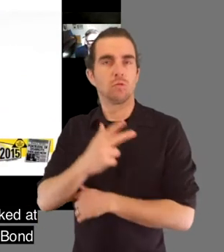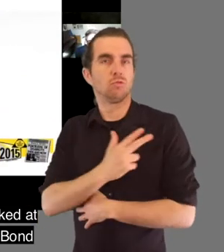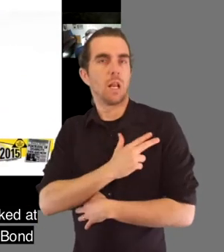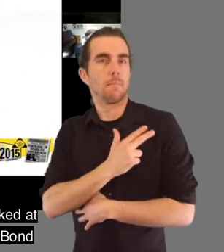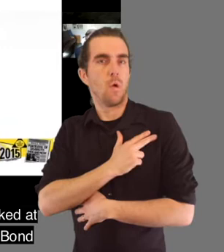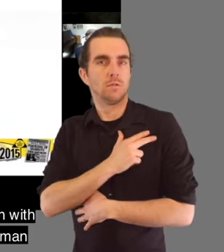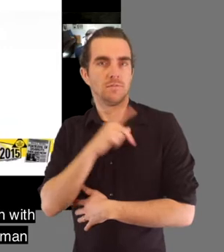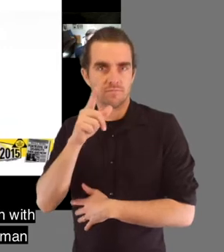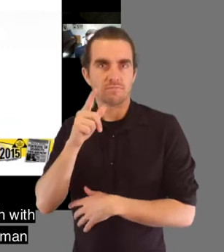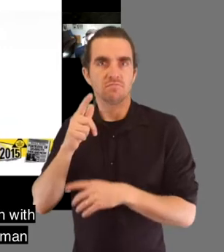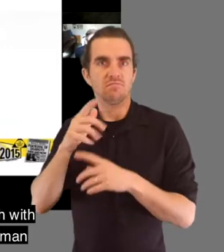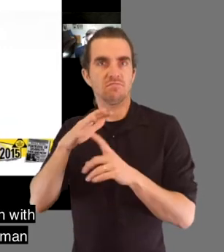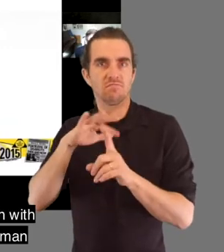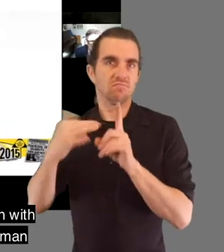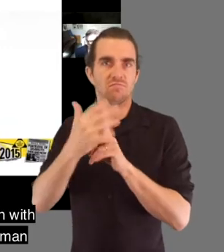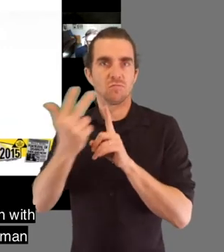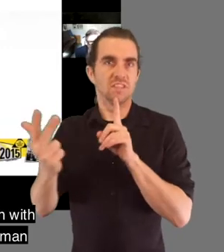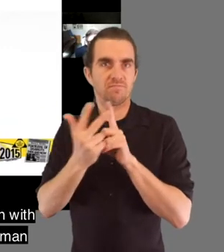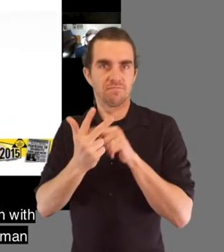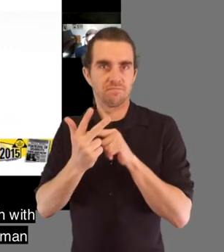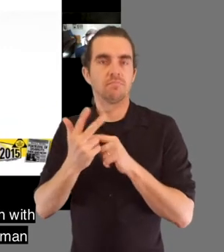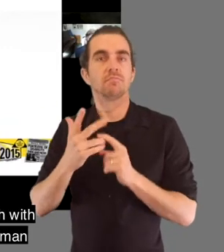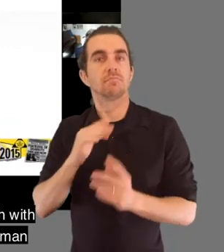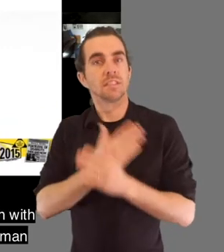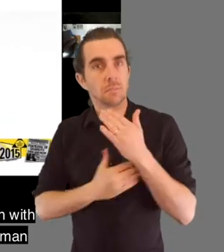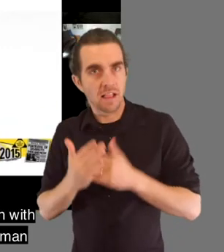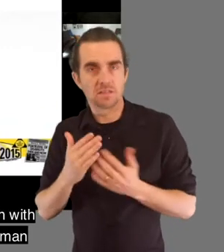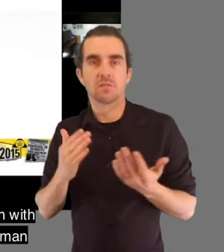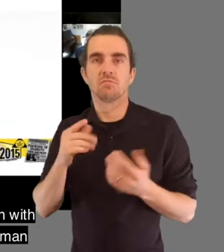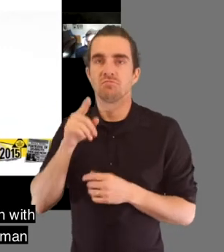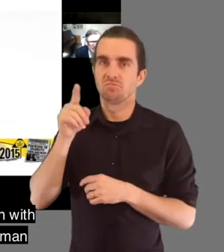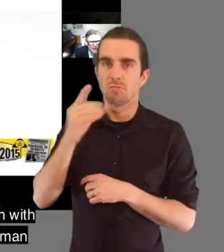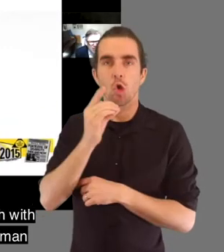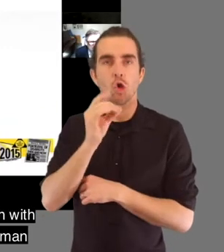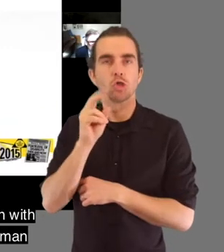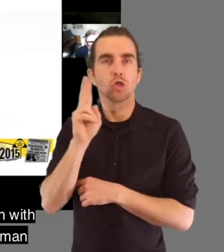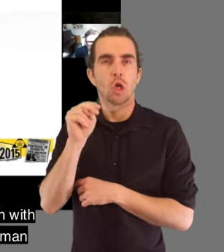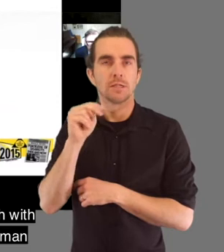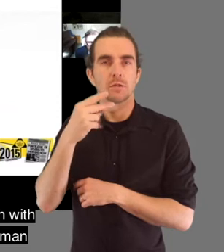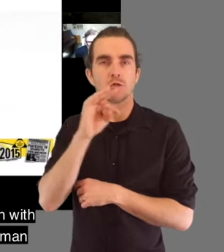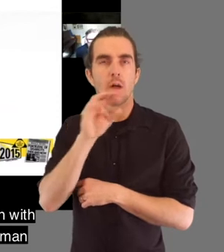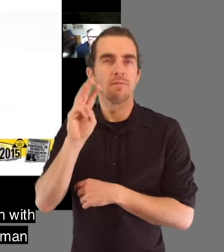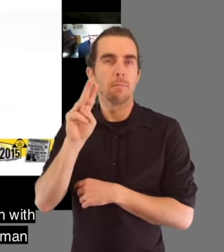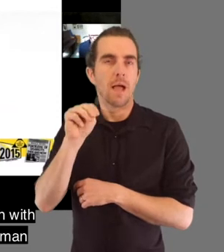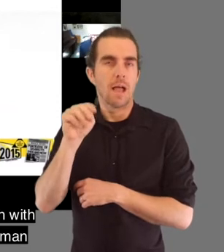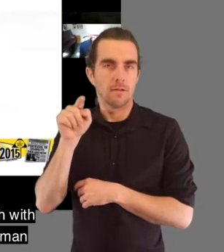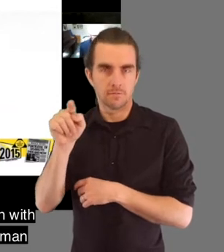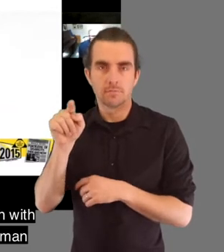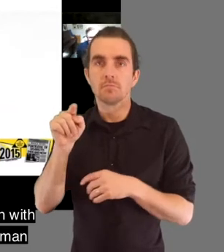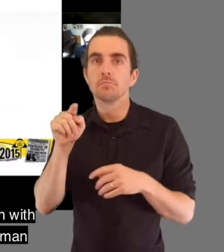of James Bond surrounded by 3 villains, each with their impairments.